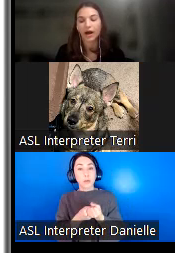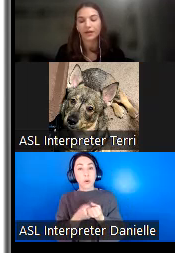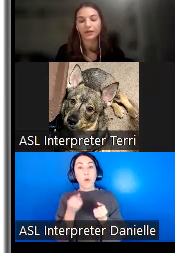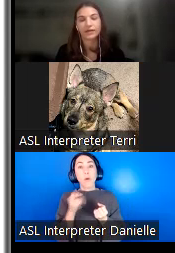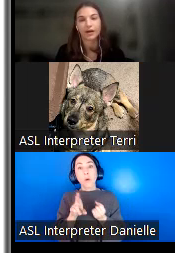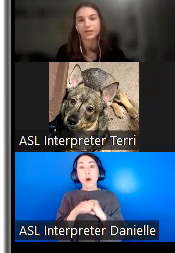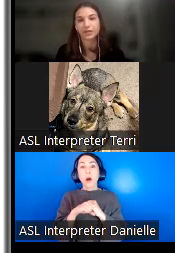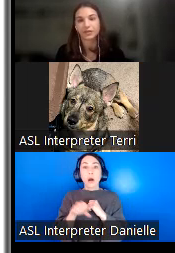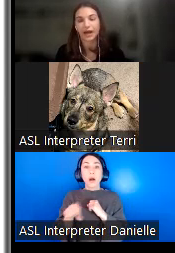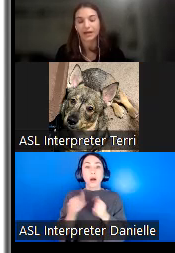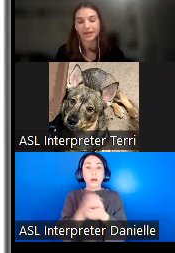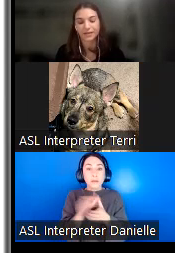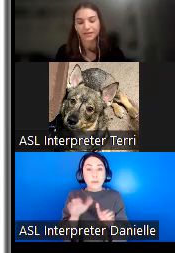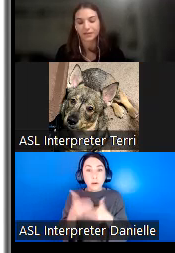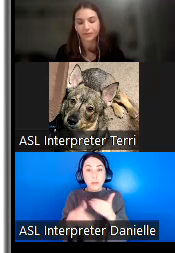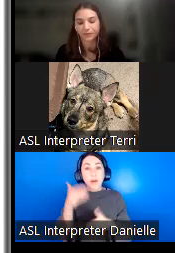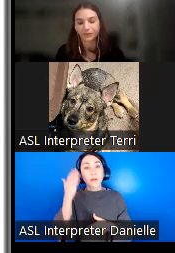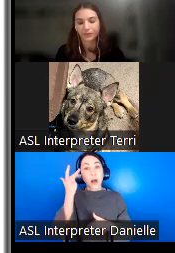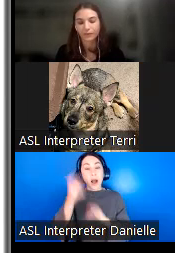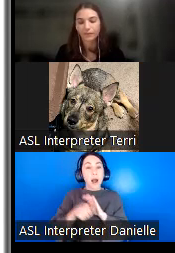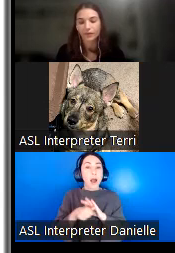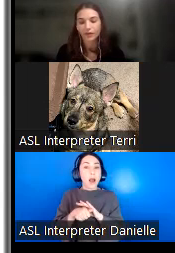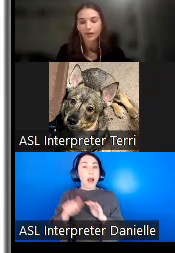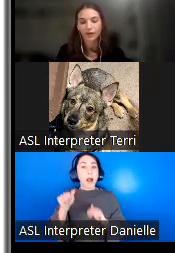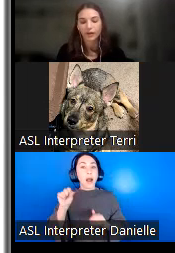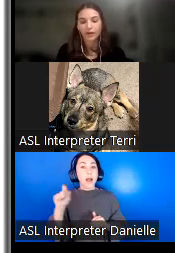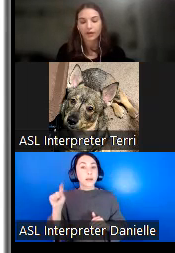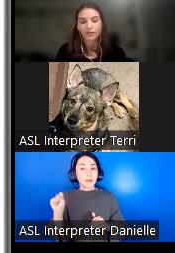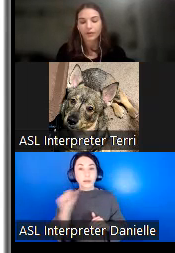out or hiding and not disclosing assets.